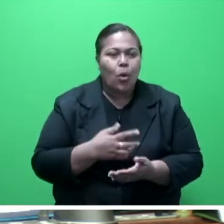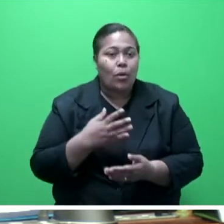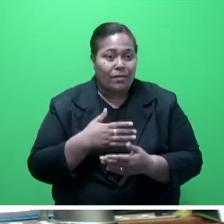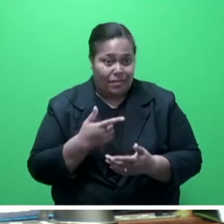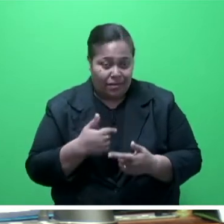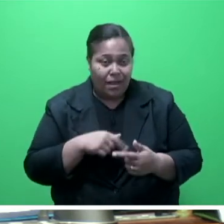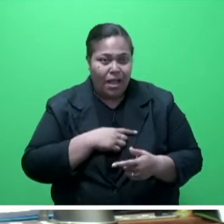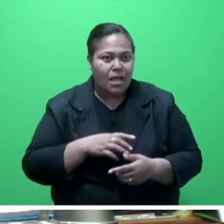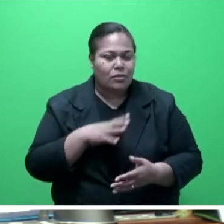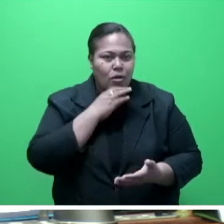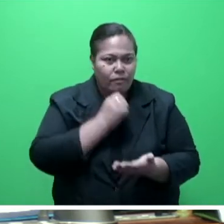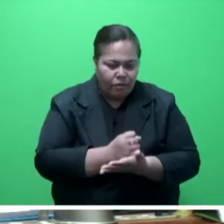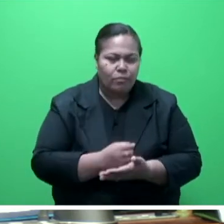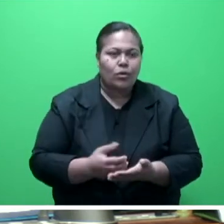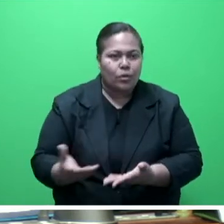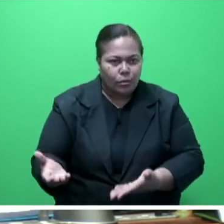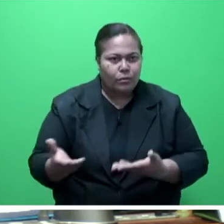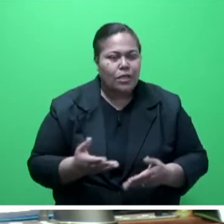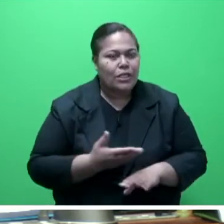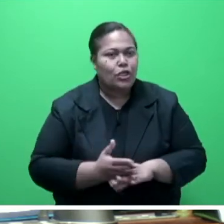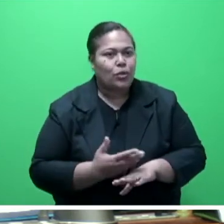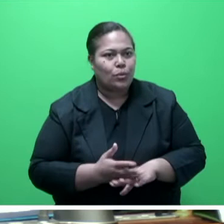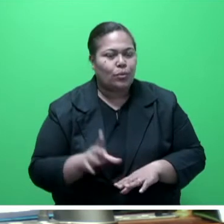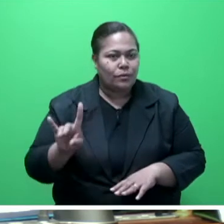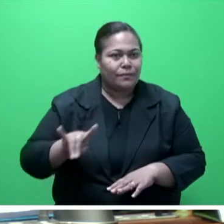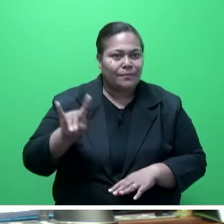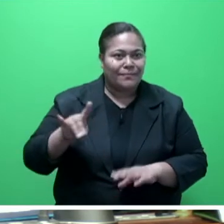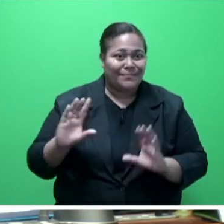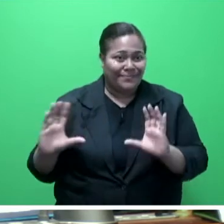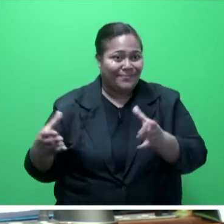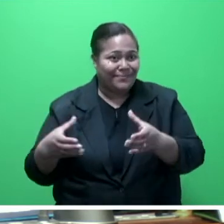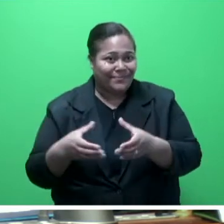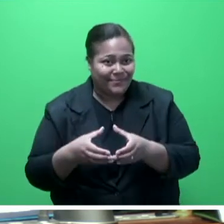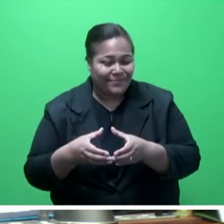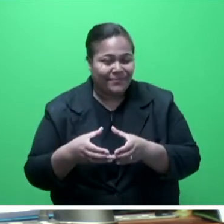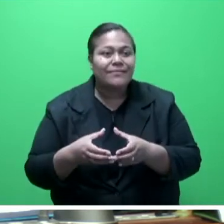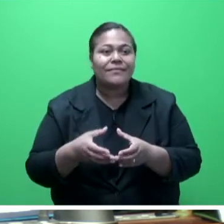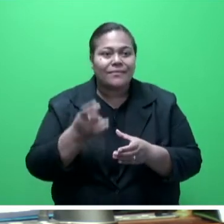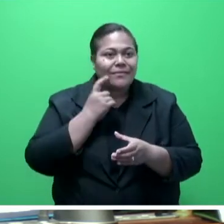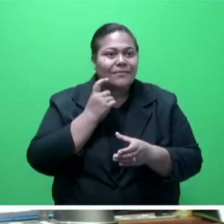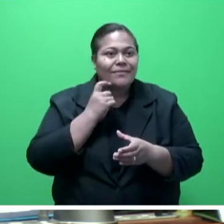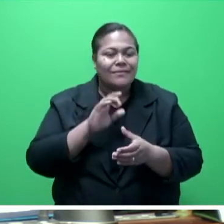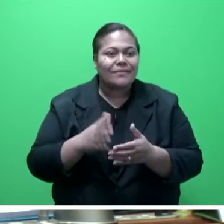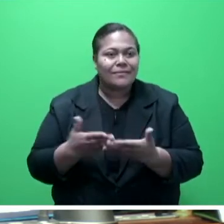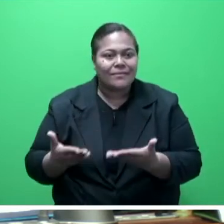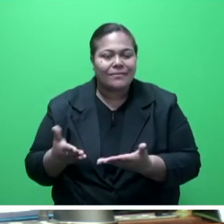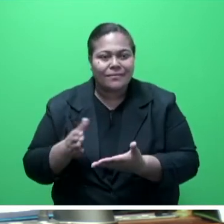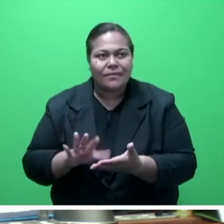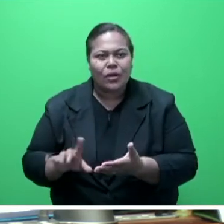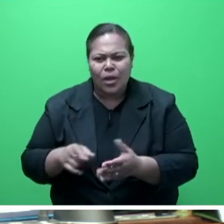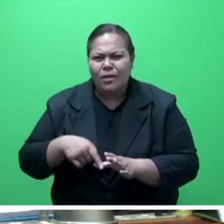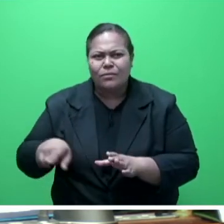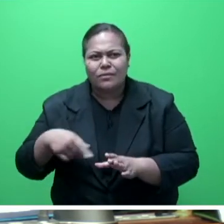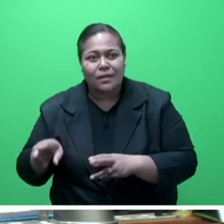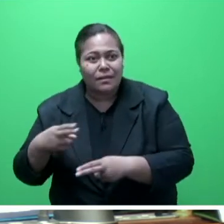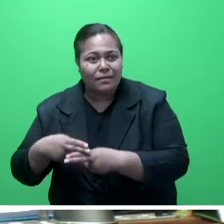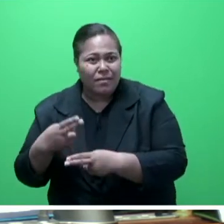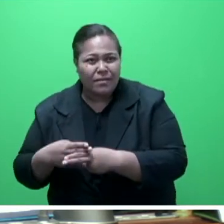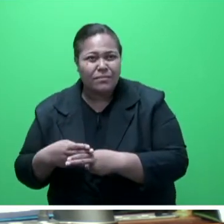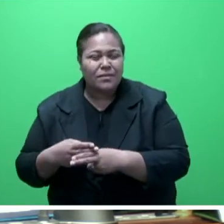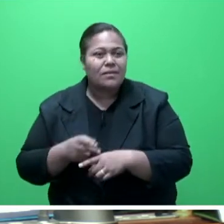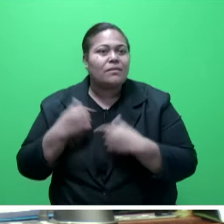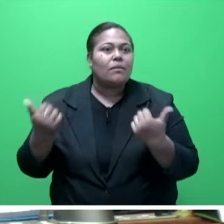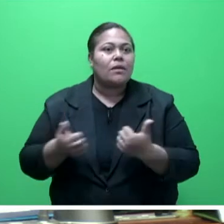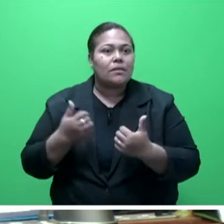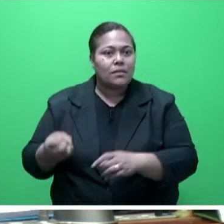up the herd that we have outside on the farms. There have been a lot of inbreeding and they've